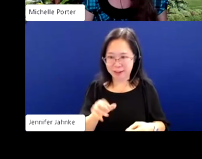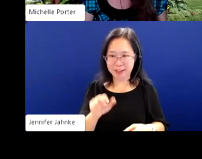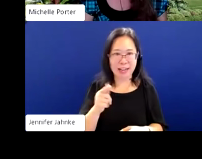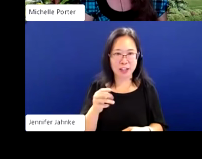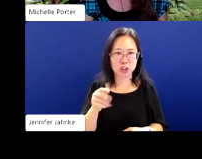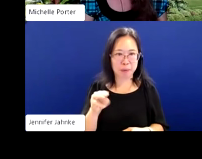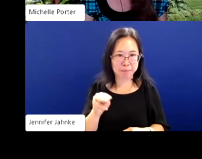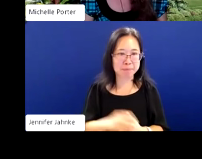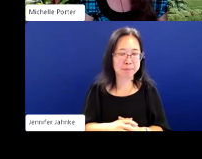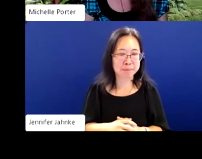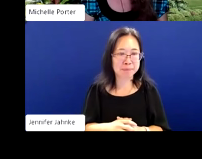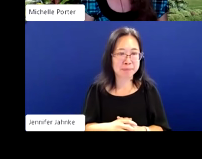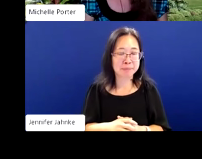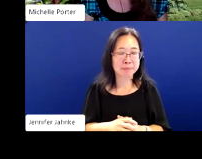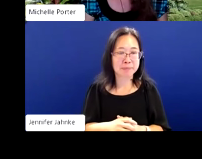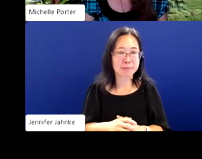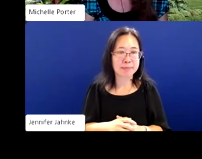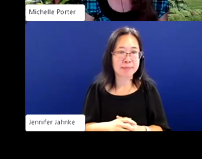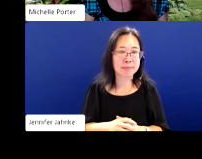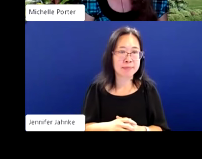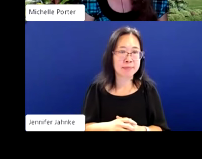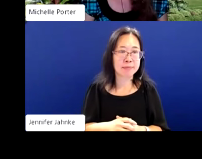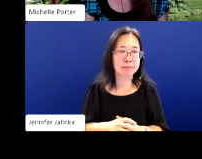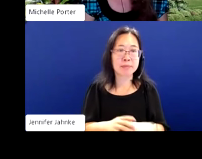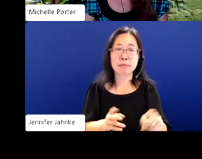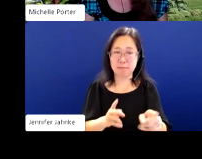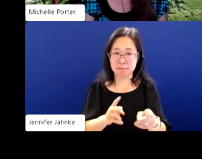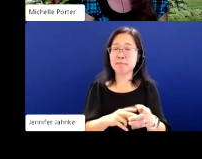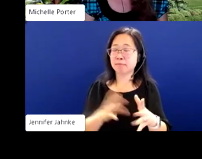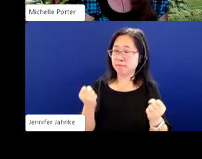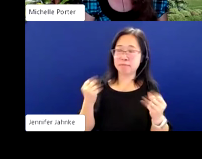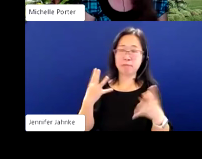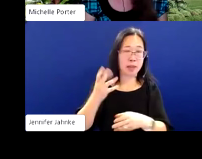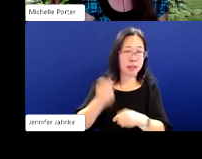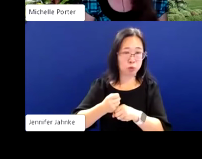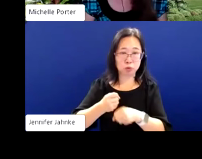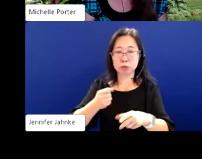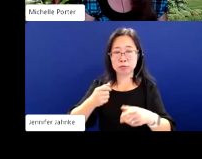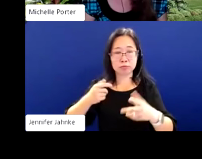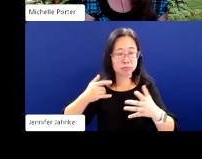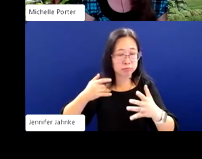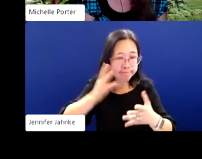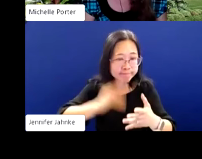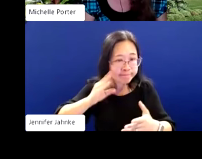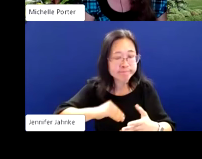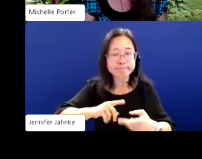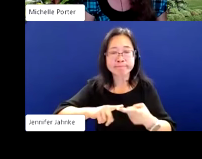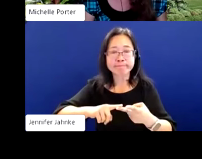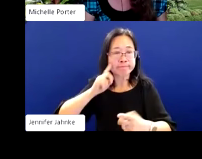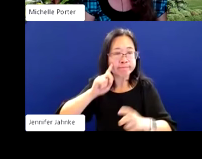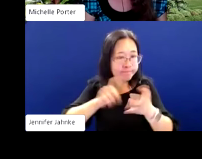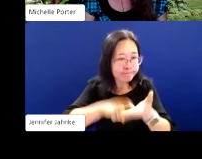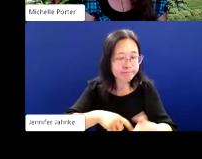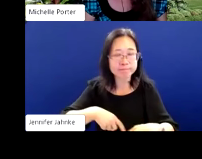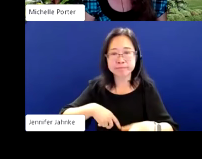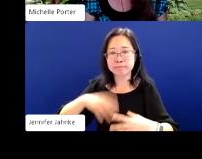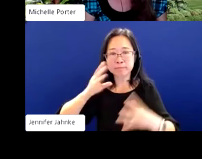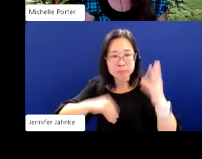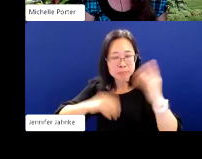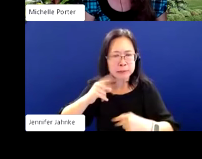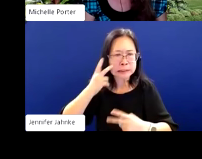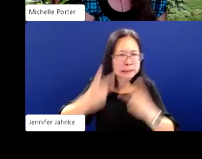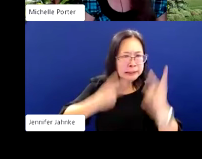So in this case, after potentially decades of exposure, older individuals may unknowingly